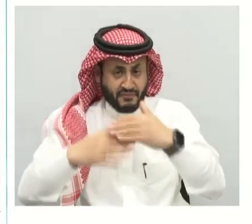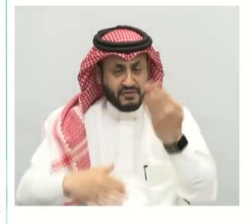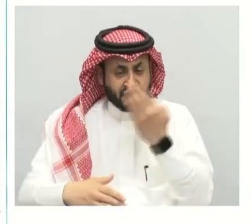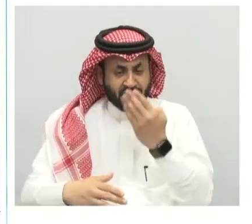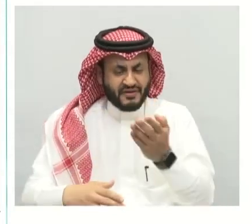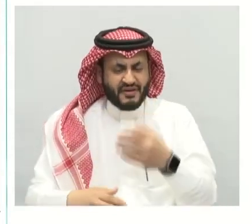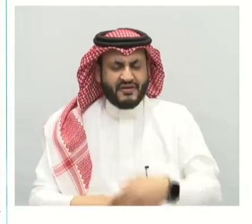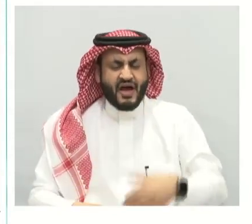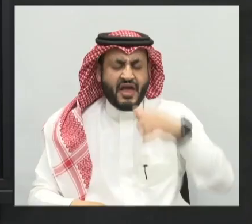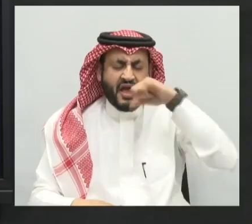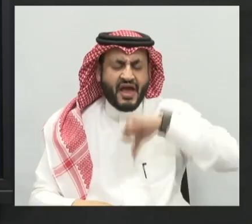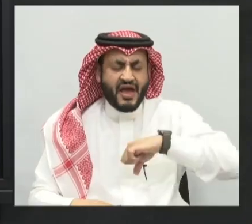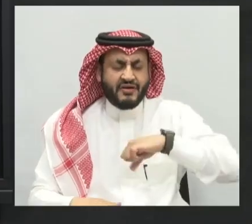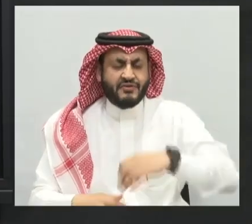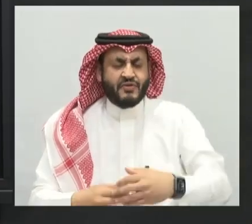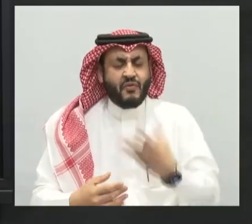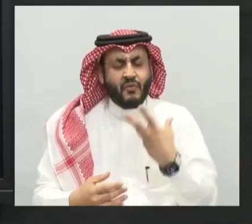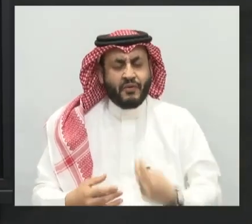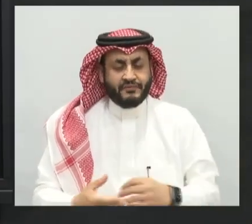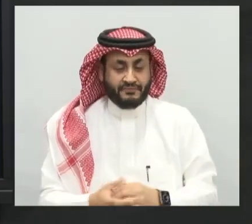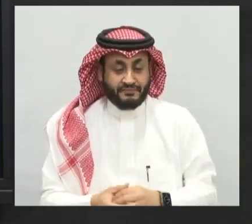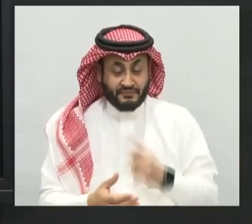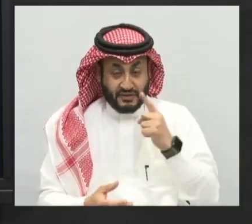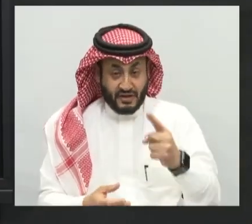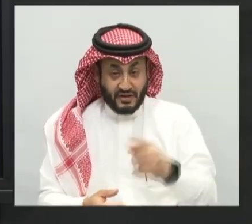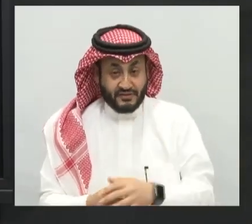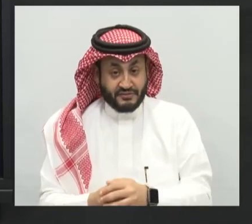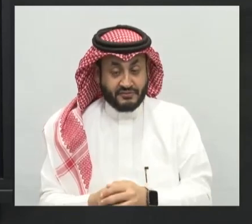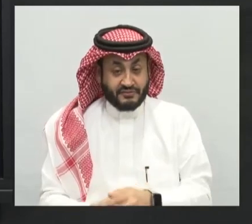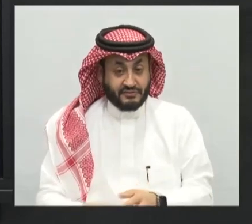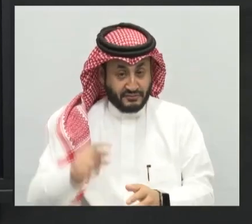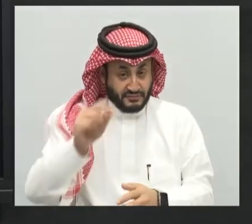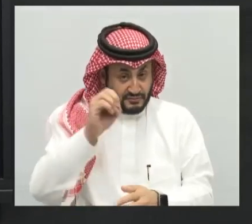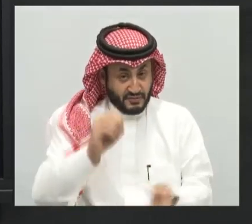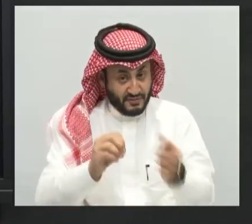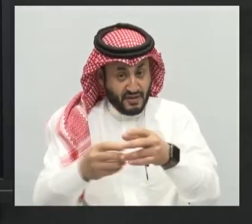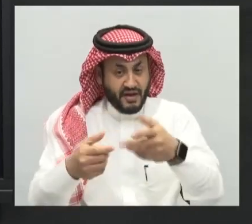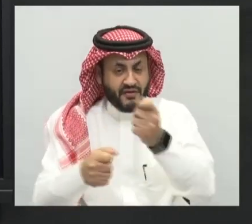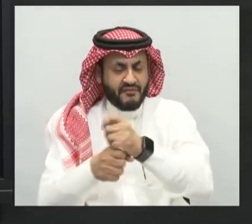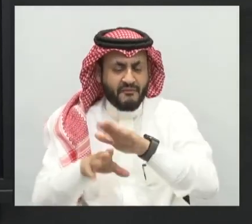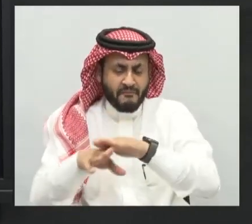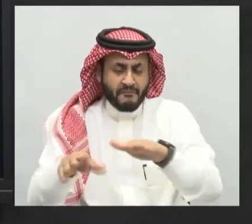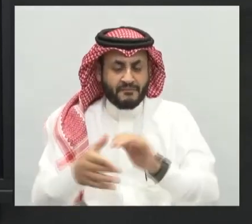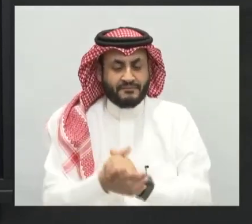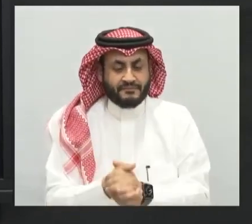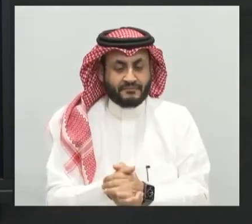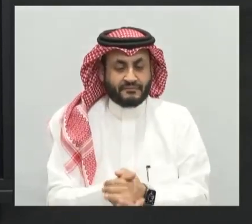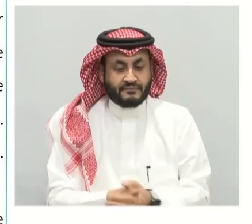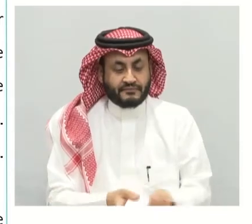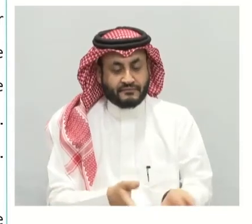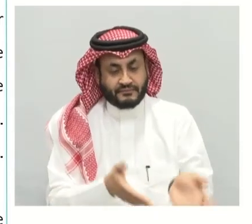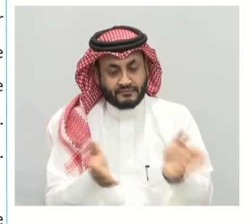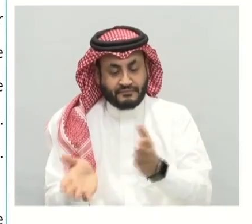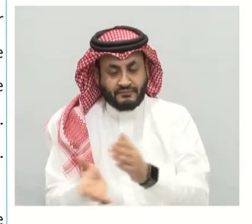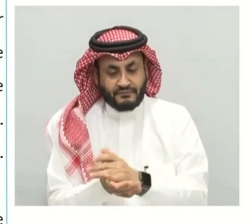So these are the examples of the verbs that when we use them, we use after it the infinitive. And also we